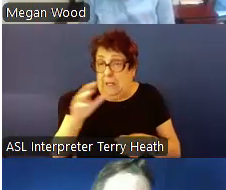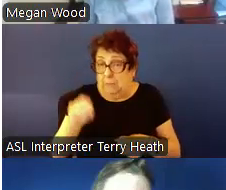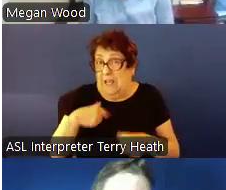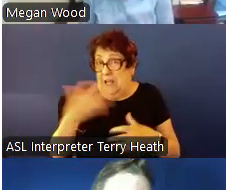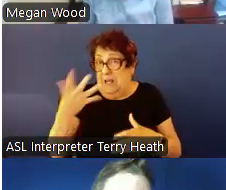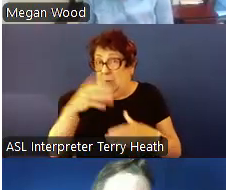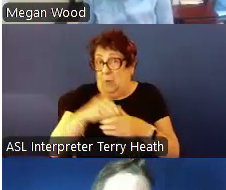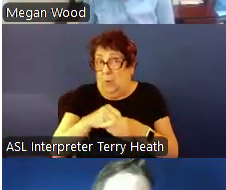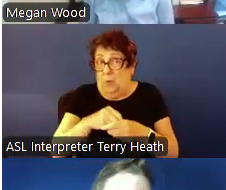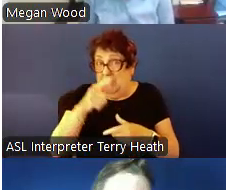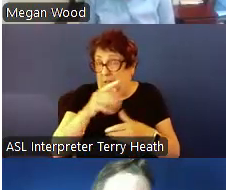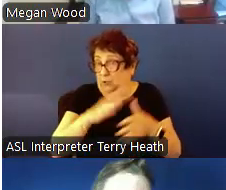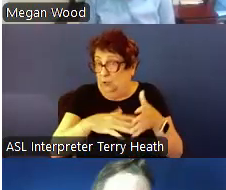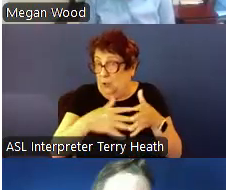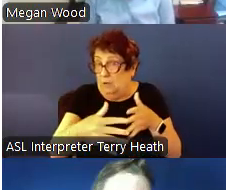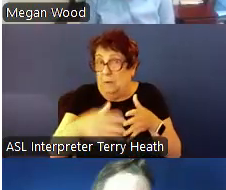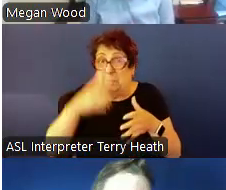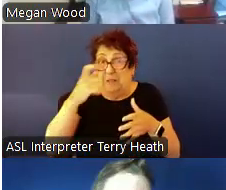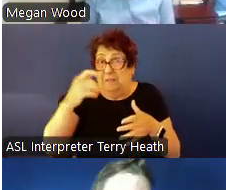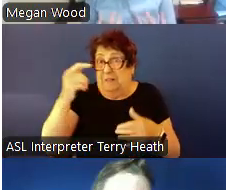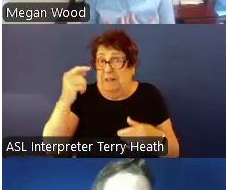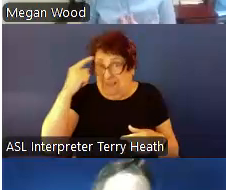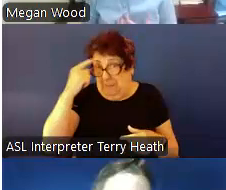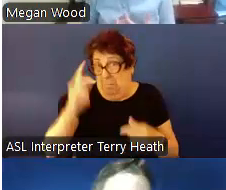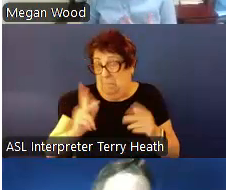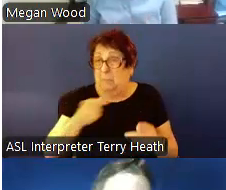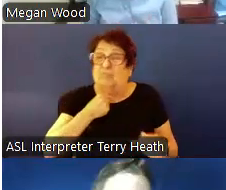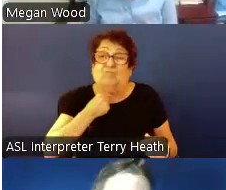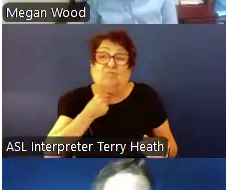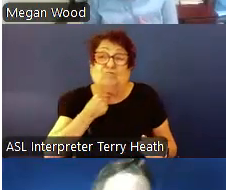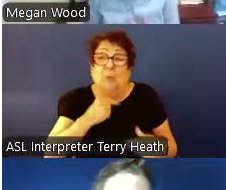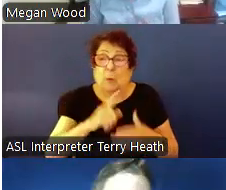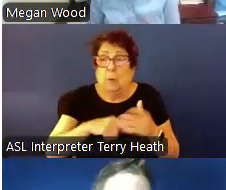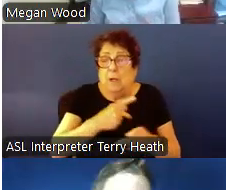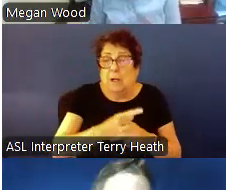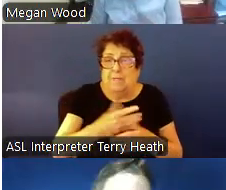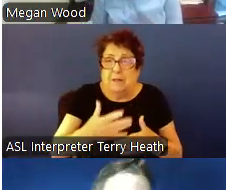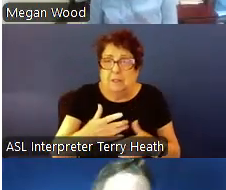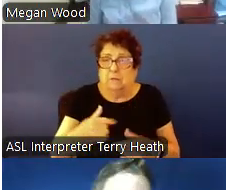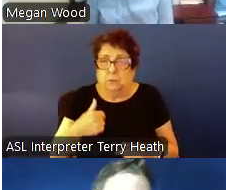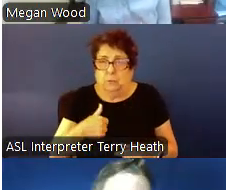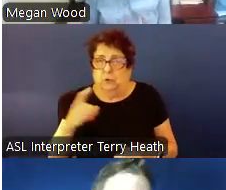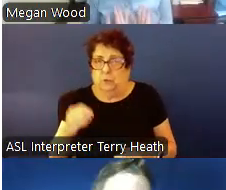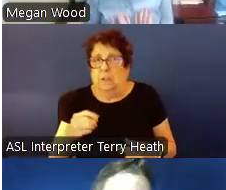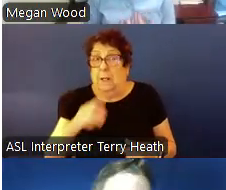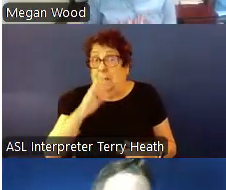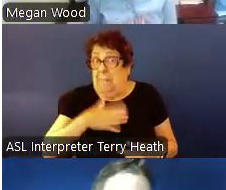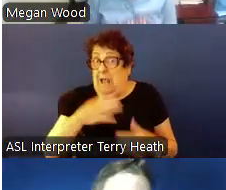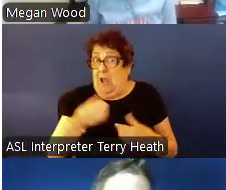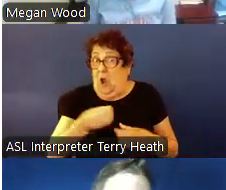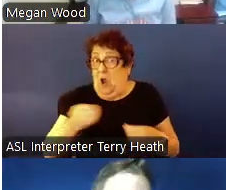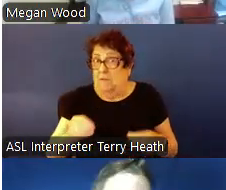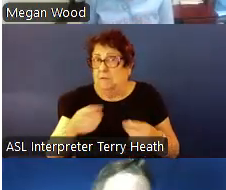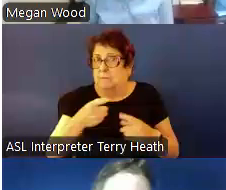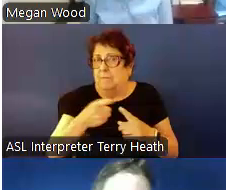people are curious about the kinds of things that we do. This is my office's numbers from 2022. So I am